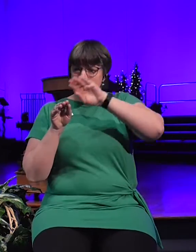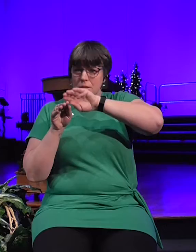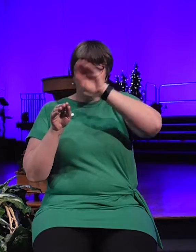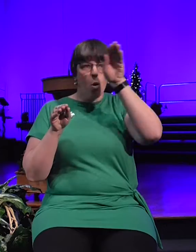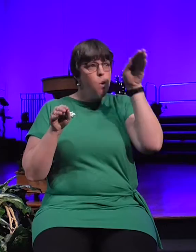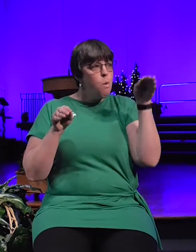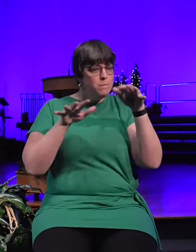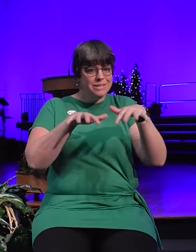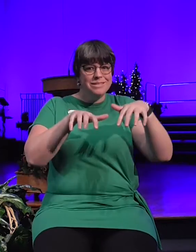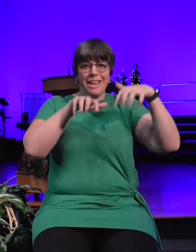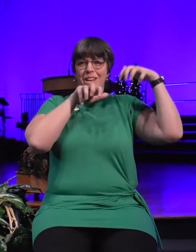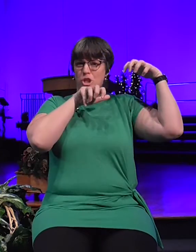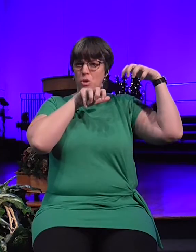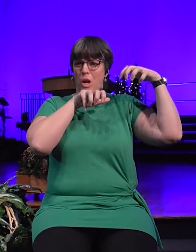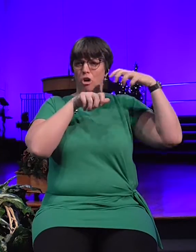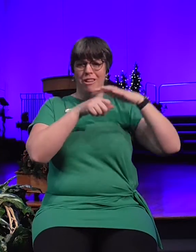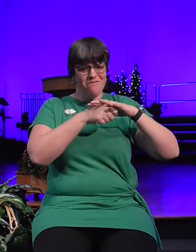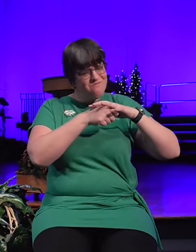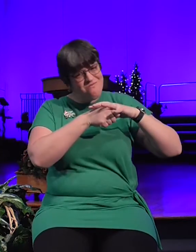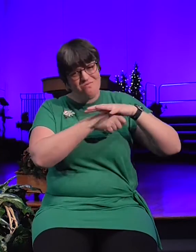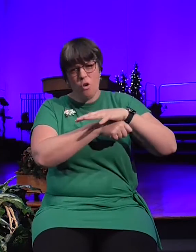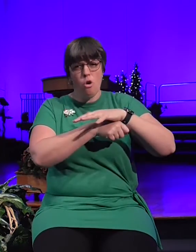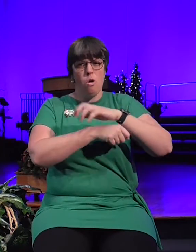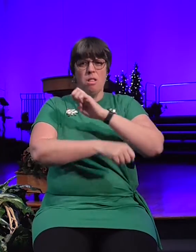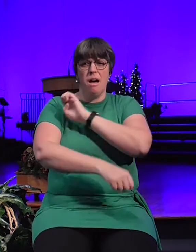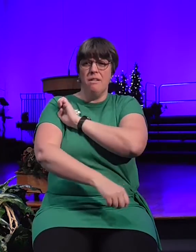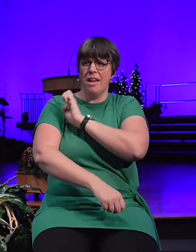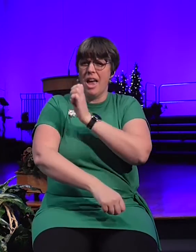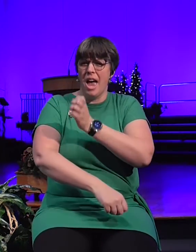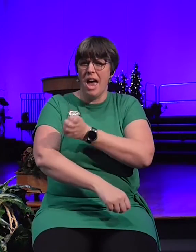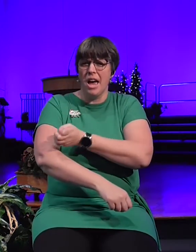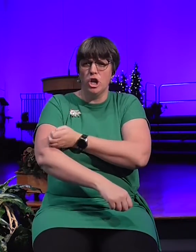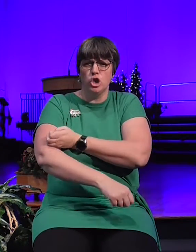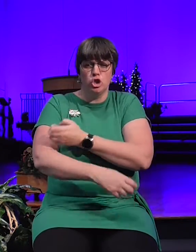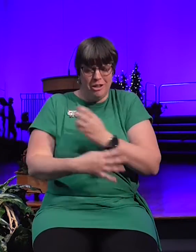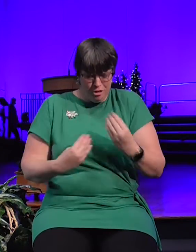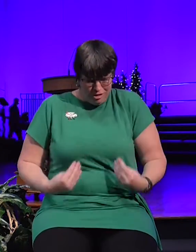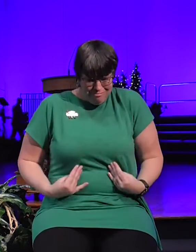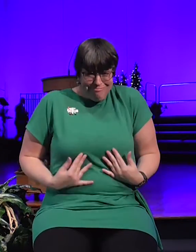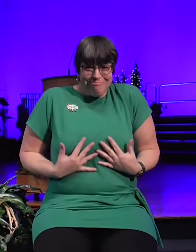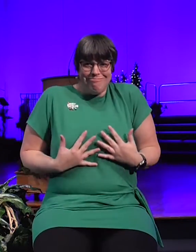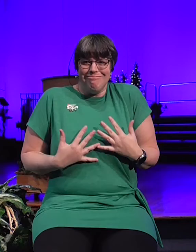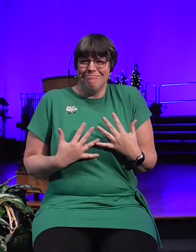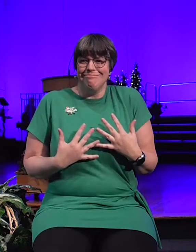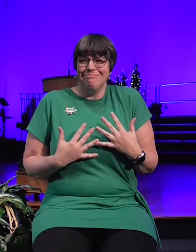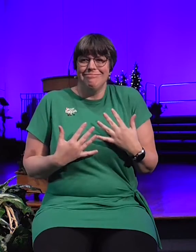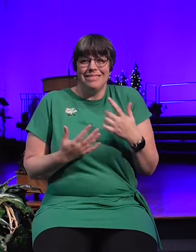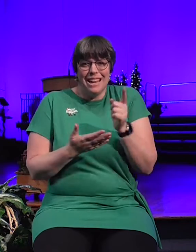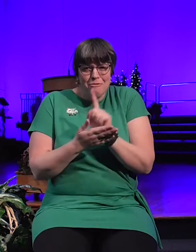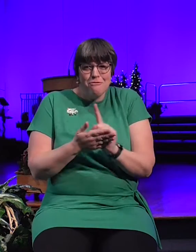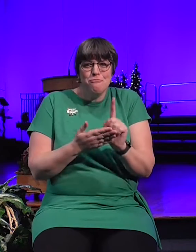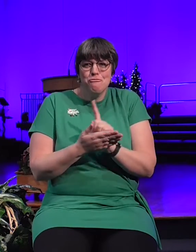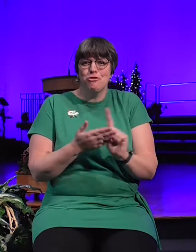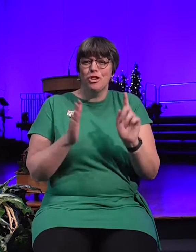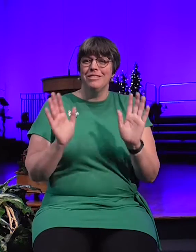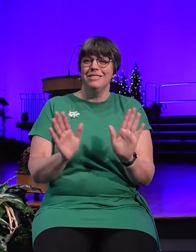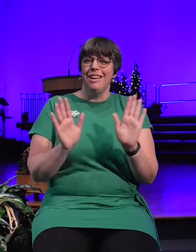sanctuary full of such energy that brings us alive every